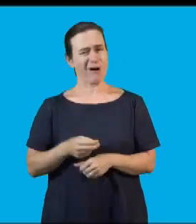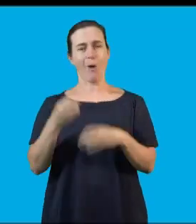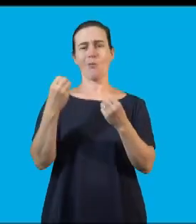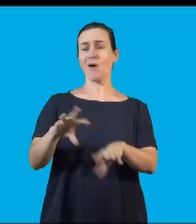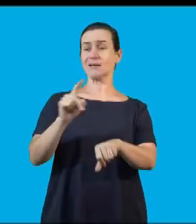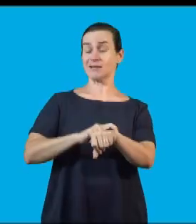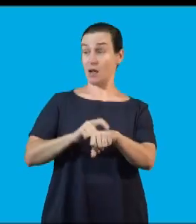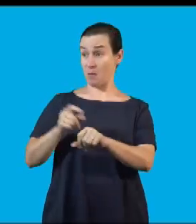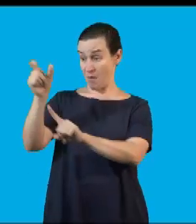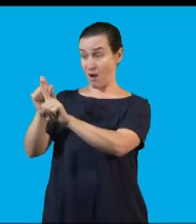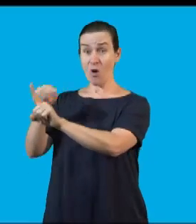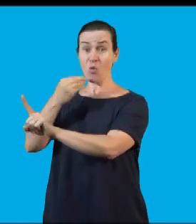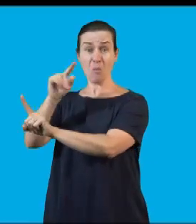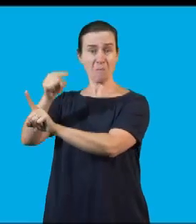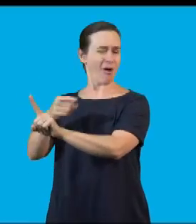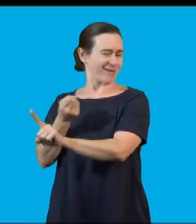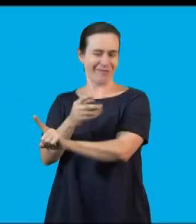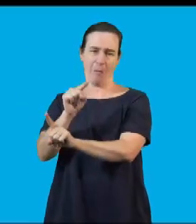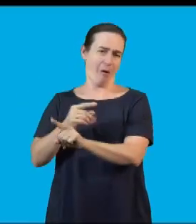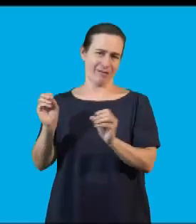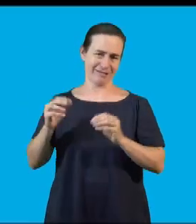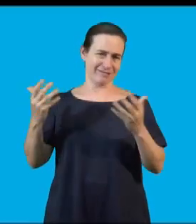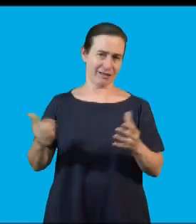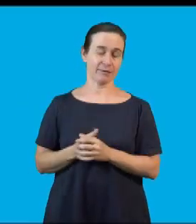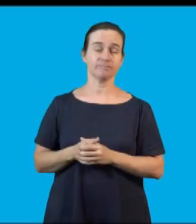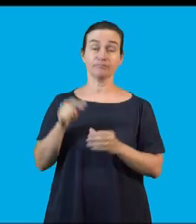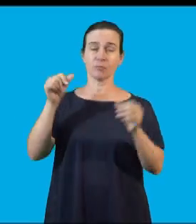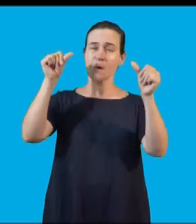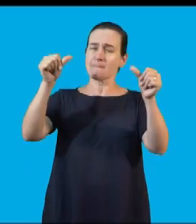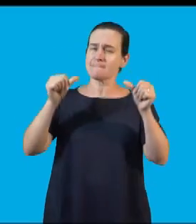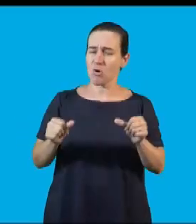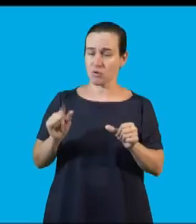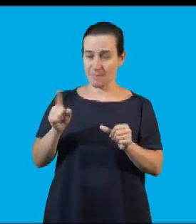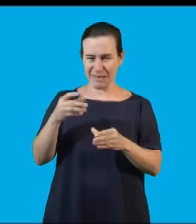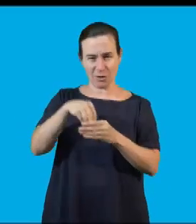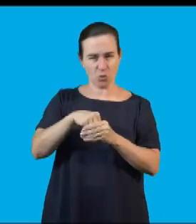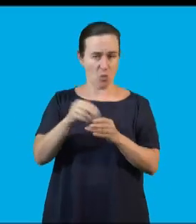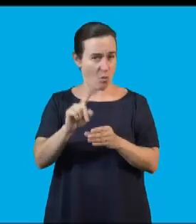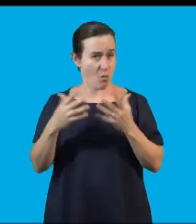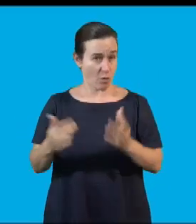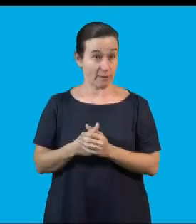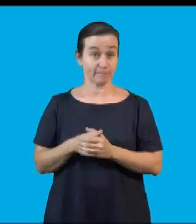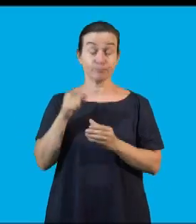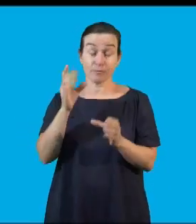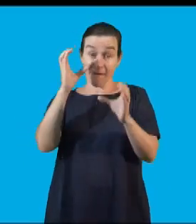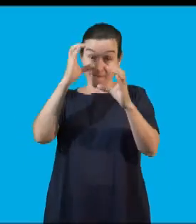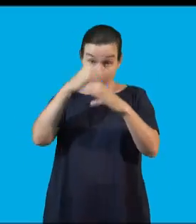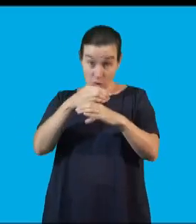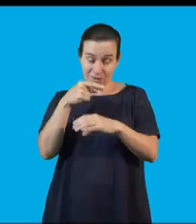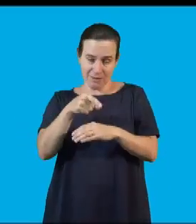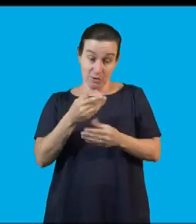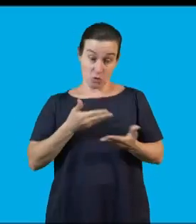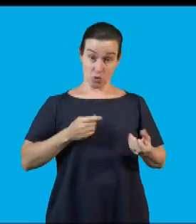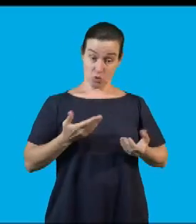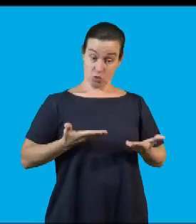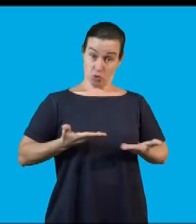you will not get marks for this. What should be included in the poster? First of all, the focus is that it is